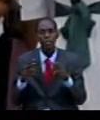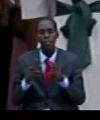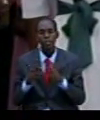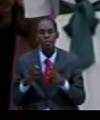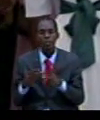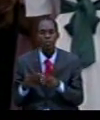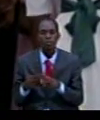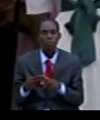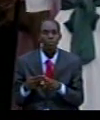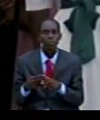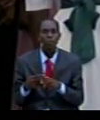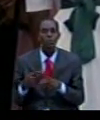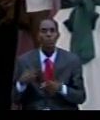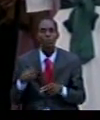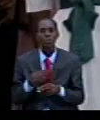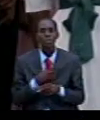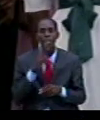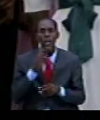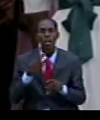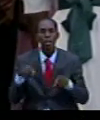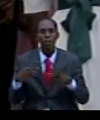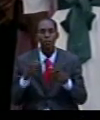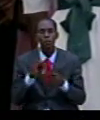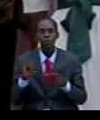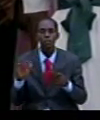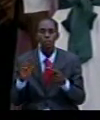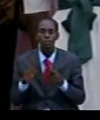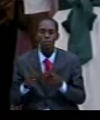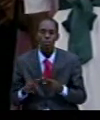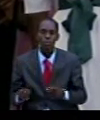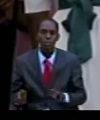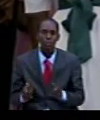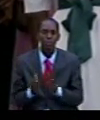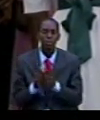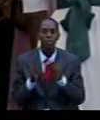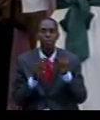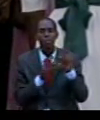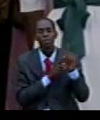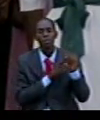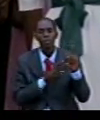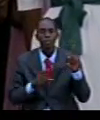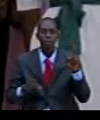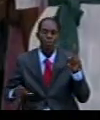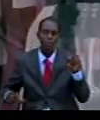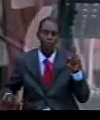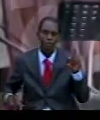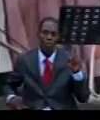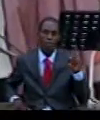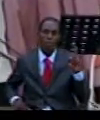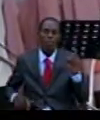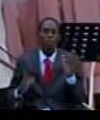very soon. We are going to meet the Lord.